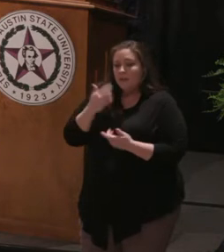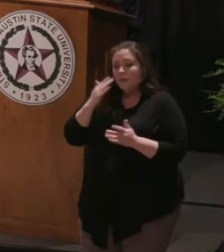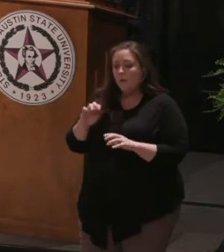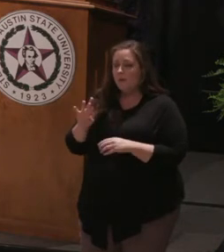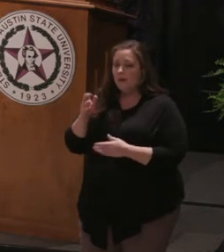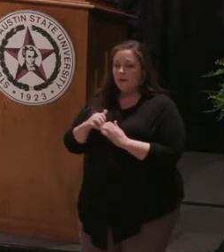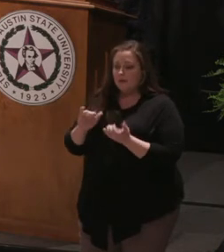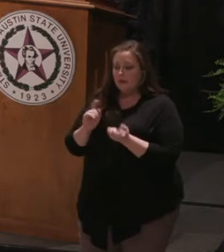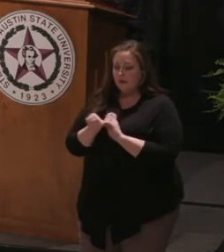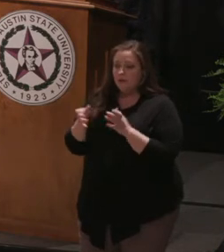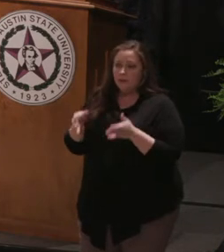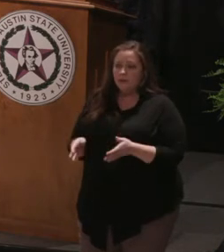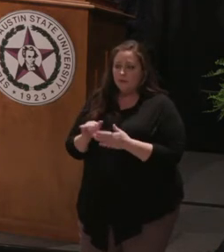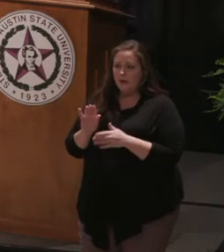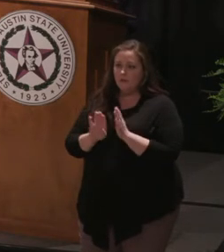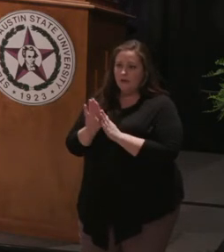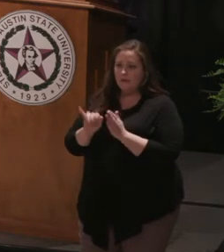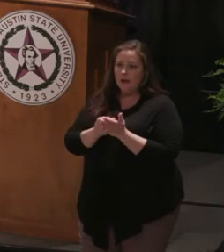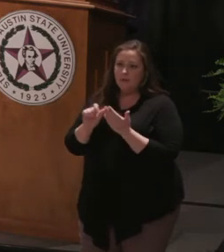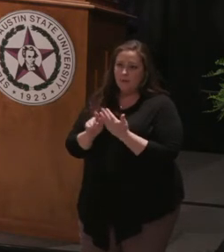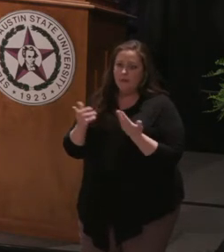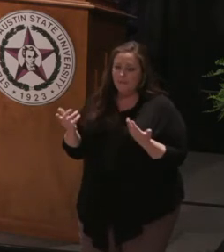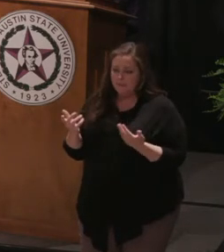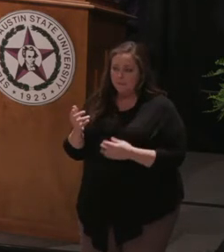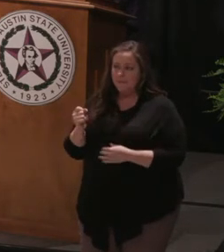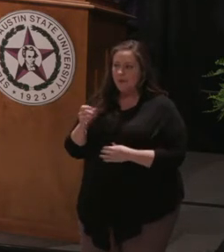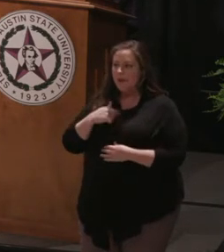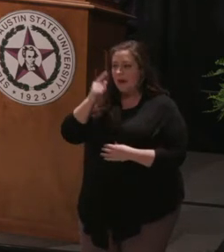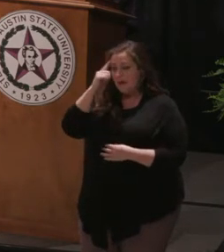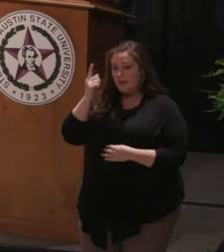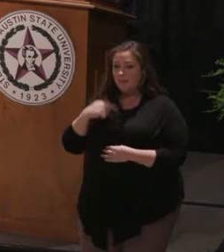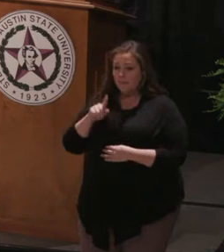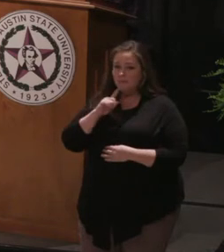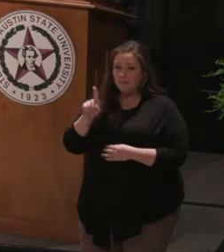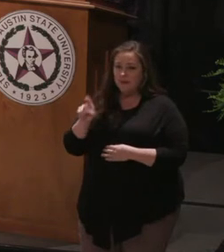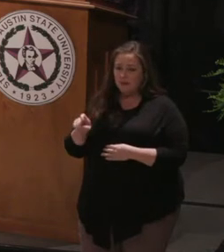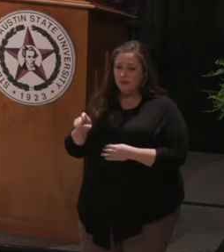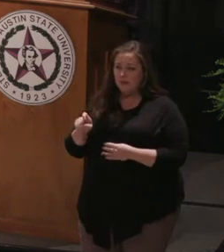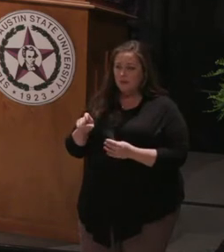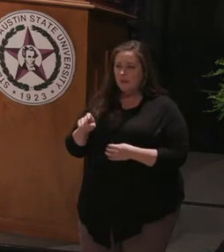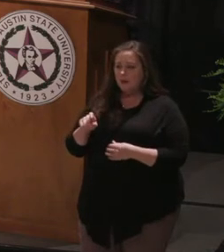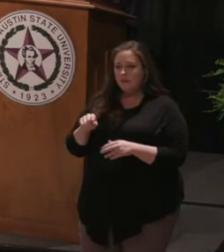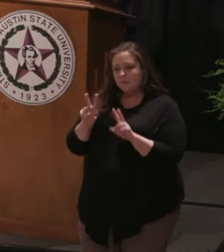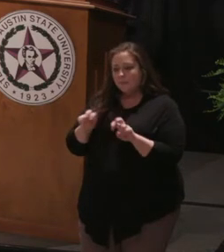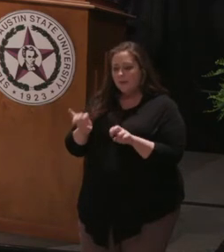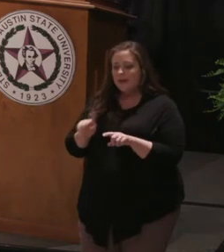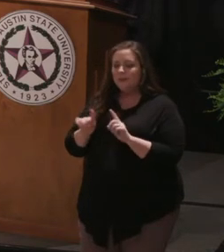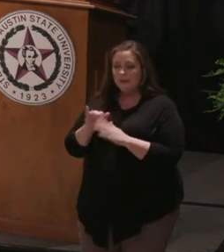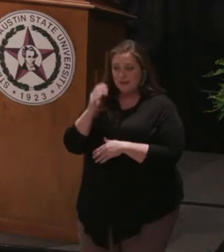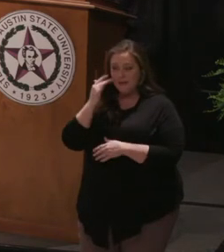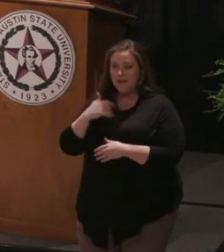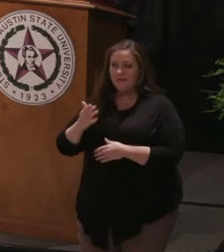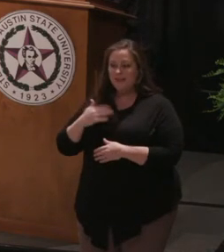the person who created the algorithm. So I think we do need to look at this, but that's why I'm glad